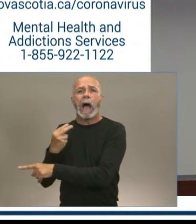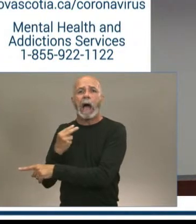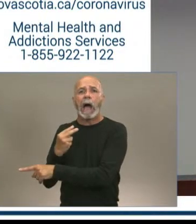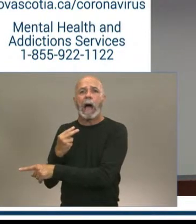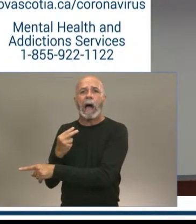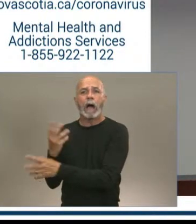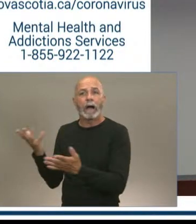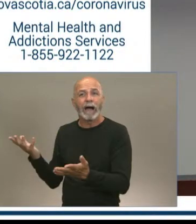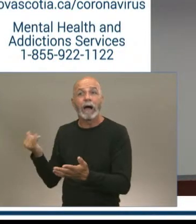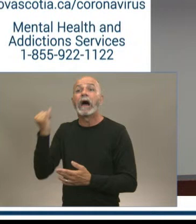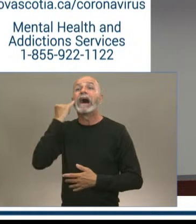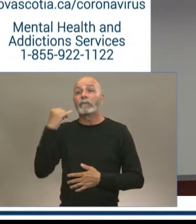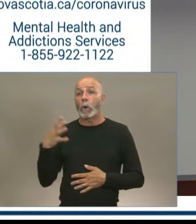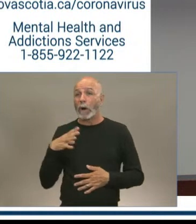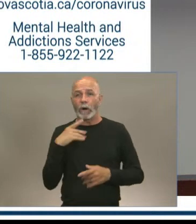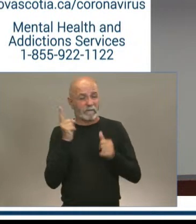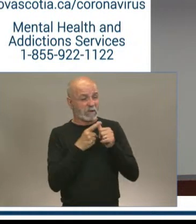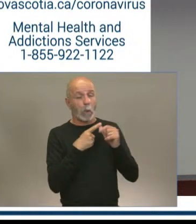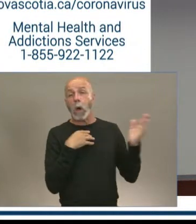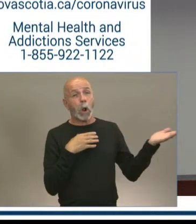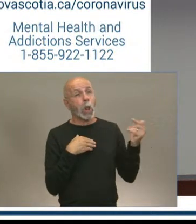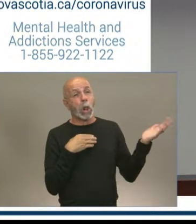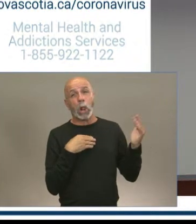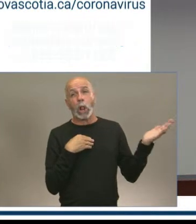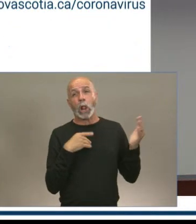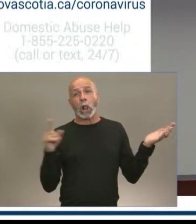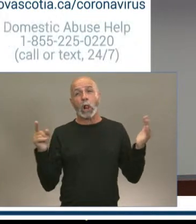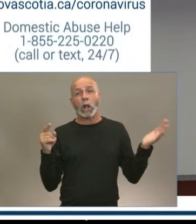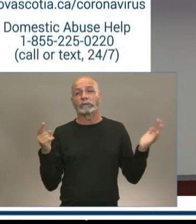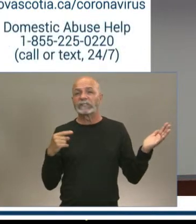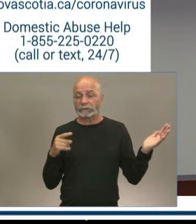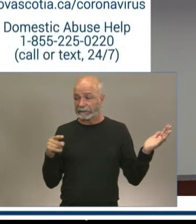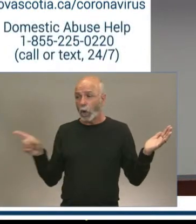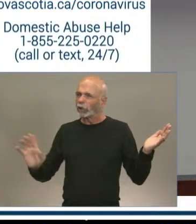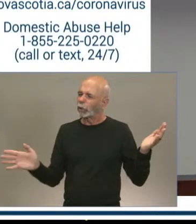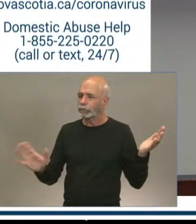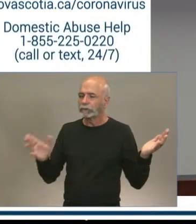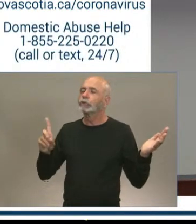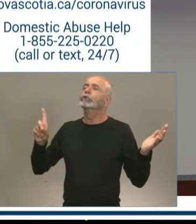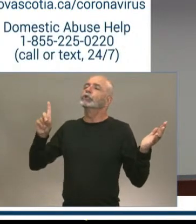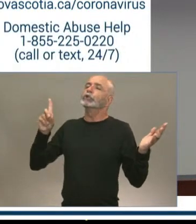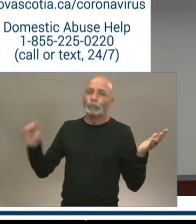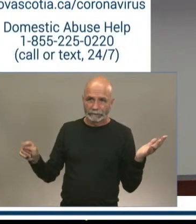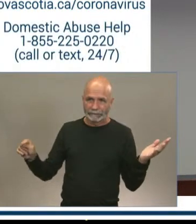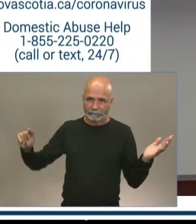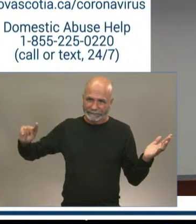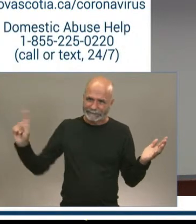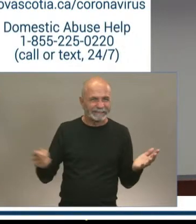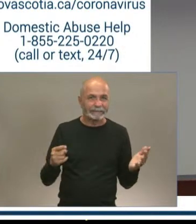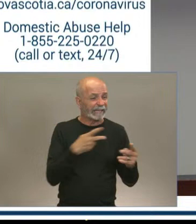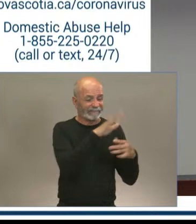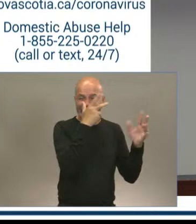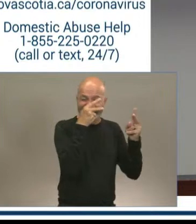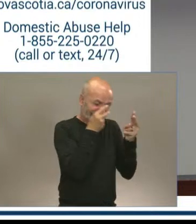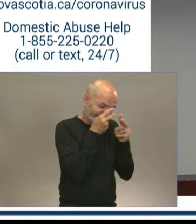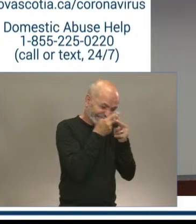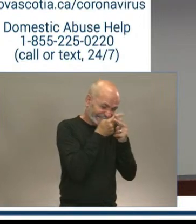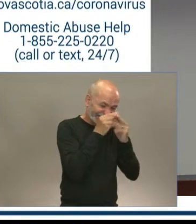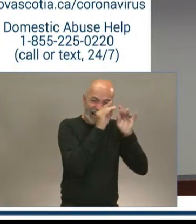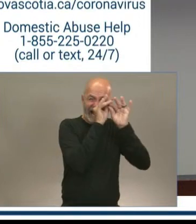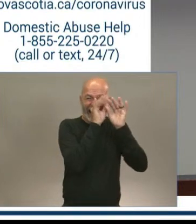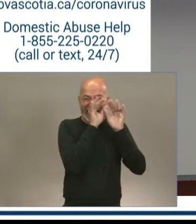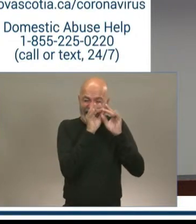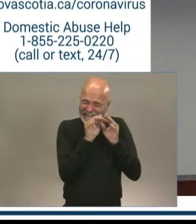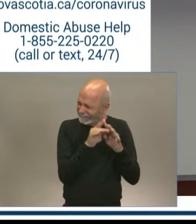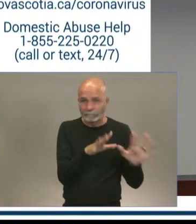that these vaccines have gone through exactly the same safety and effectiveness trials that any other vaccine has done. It's